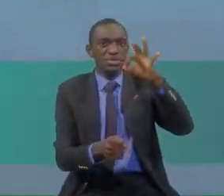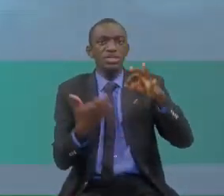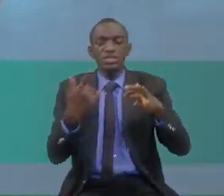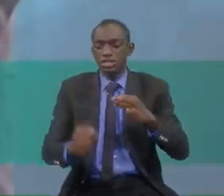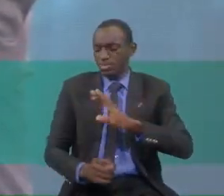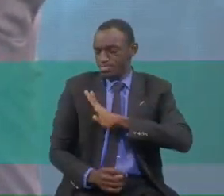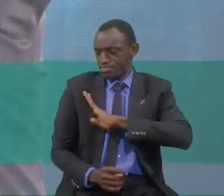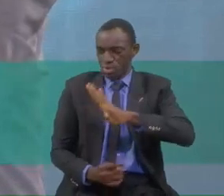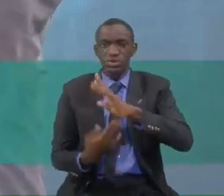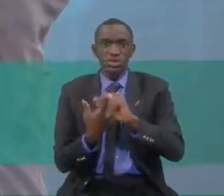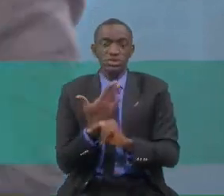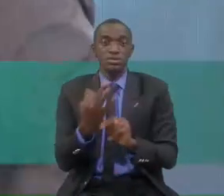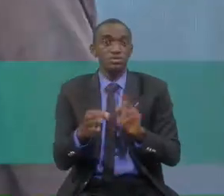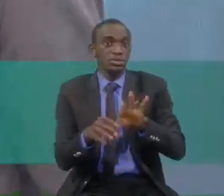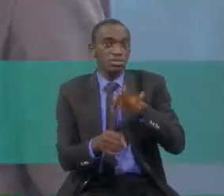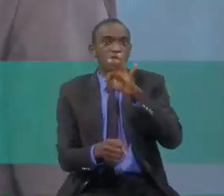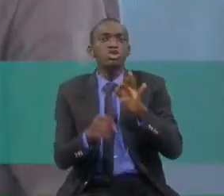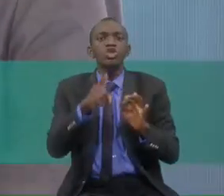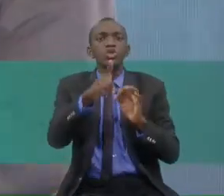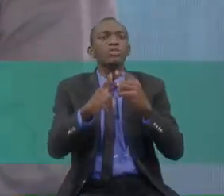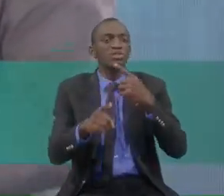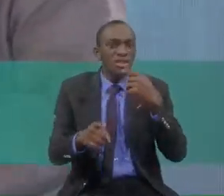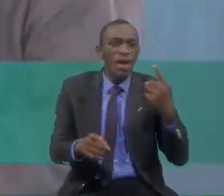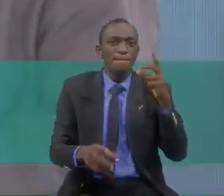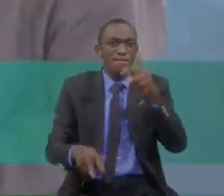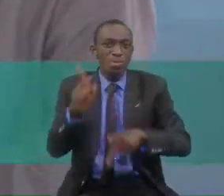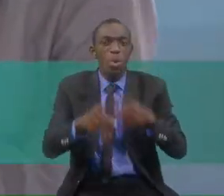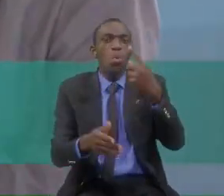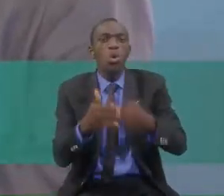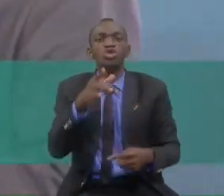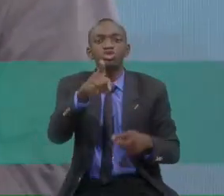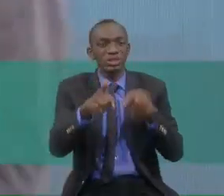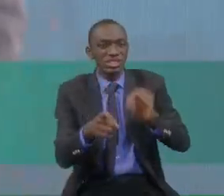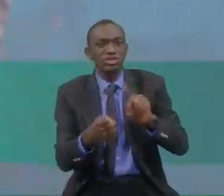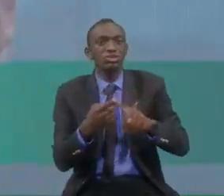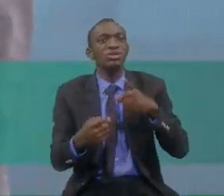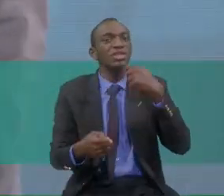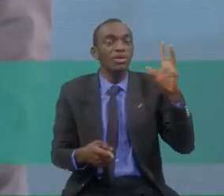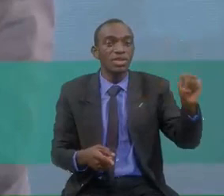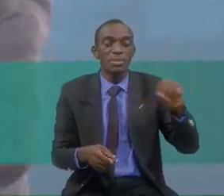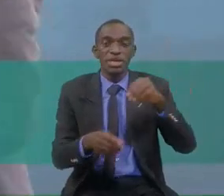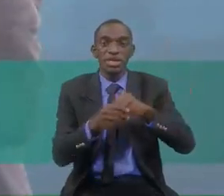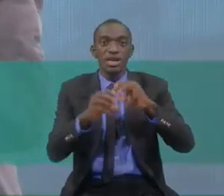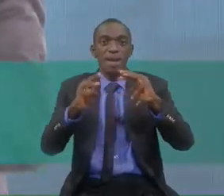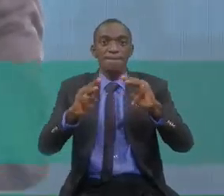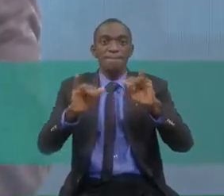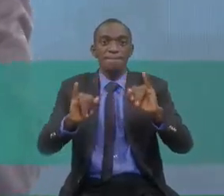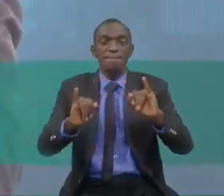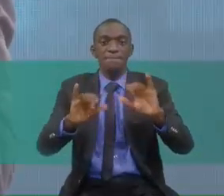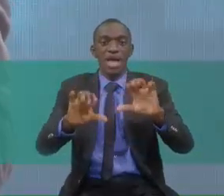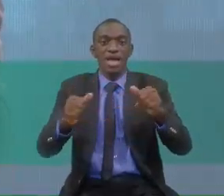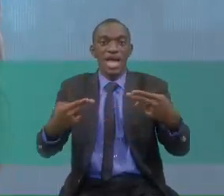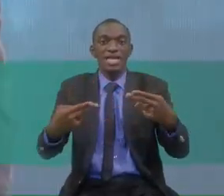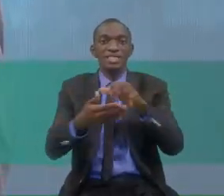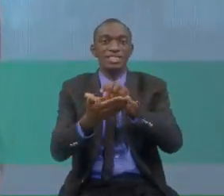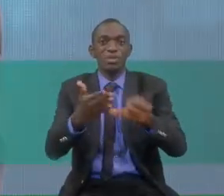the people what you need to tell them. Micah chapter 3 verse 8. In Micah